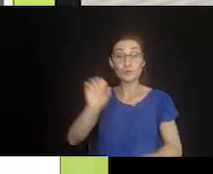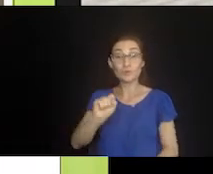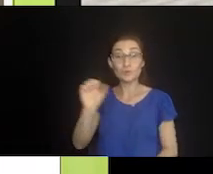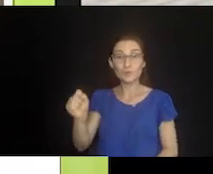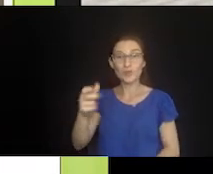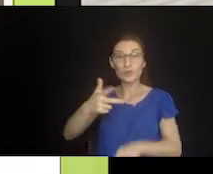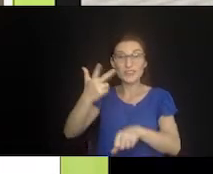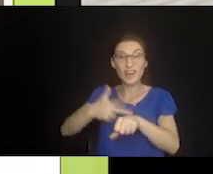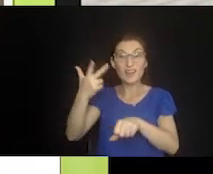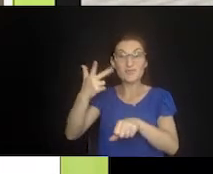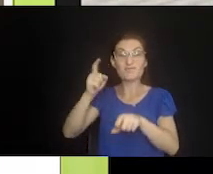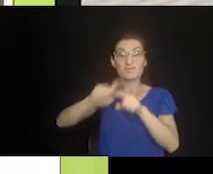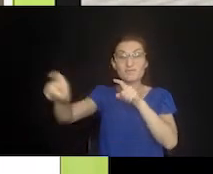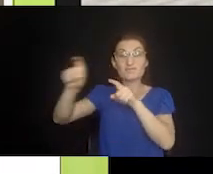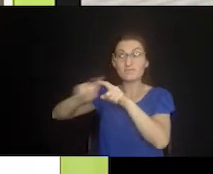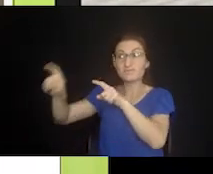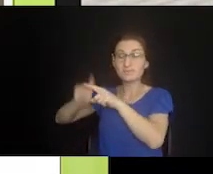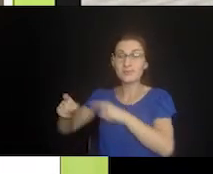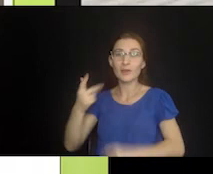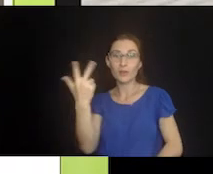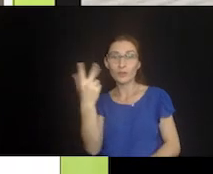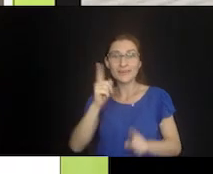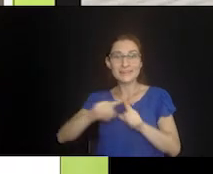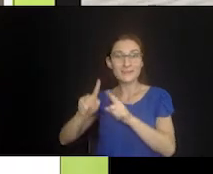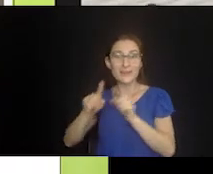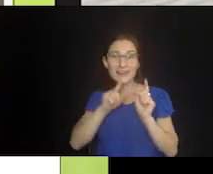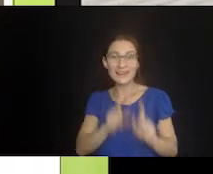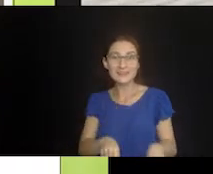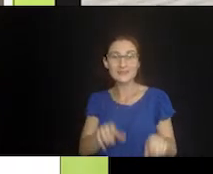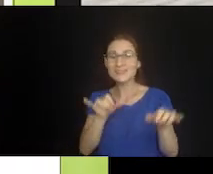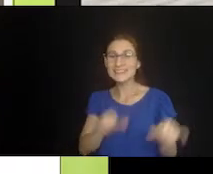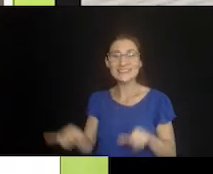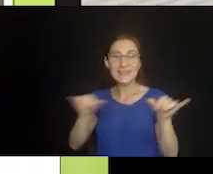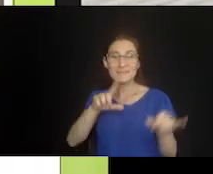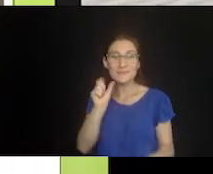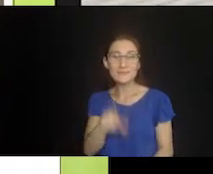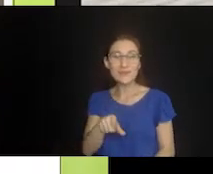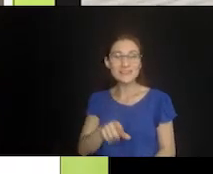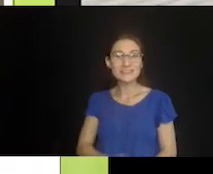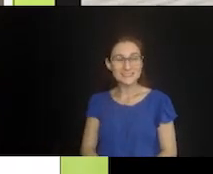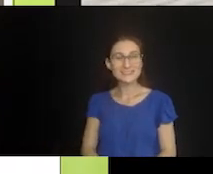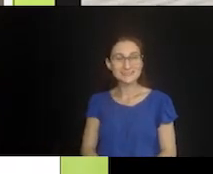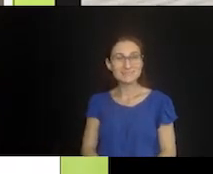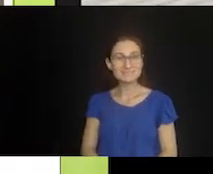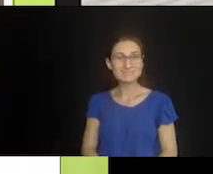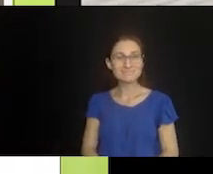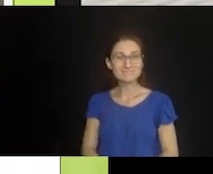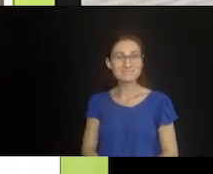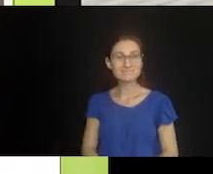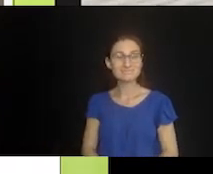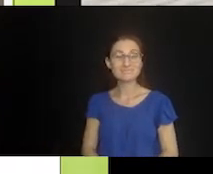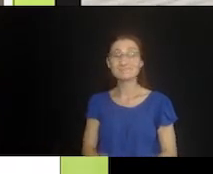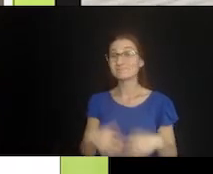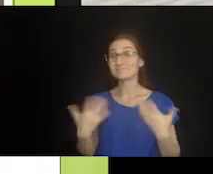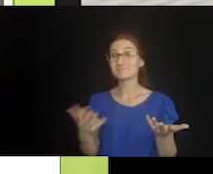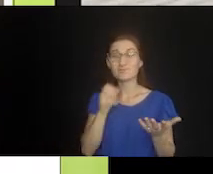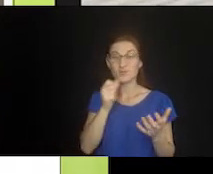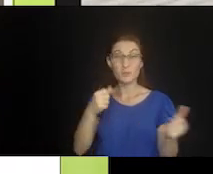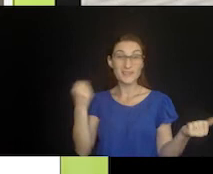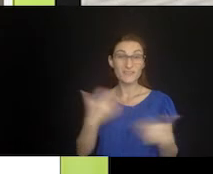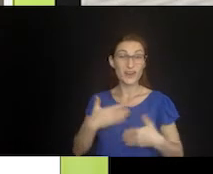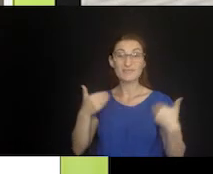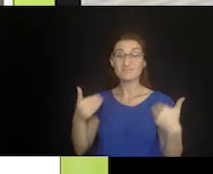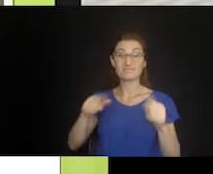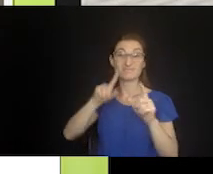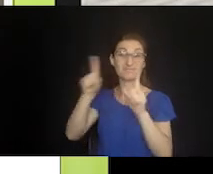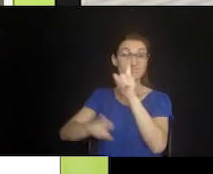I can call Social Security 3 times and get 3 different answers to the same question, depending on who I talk to.